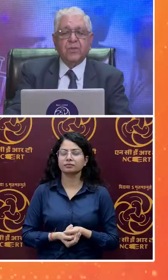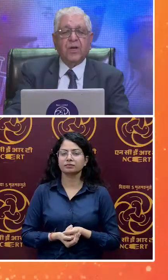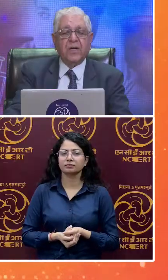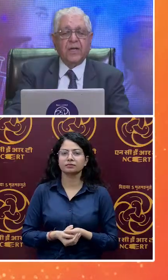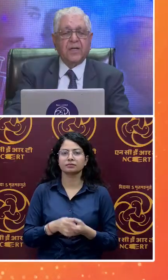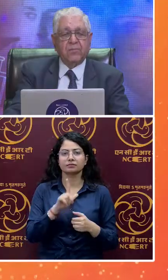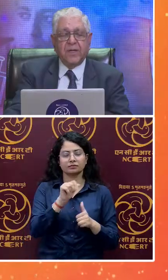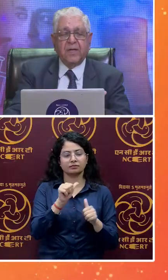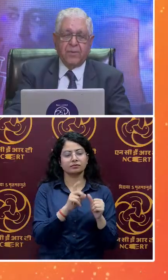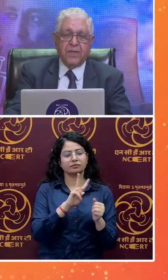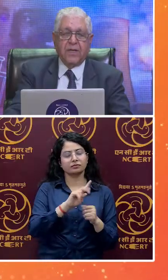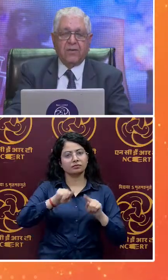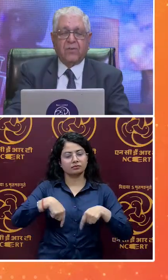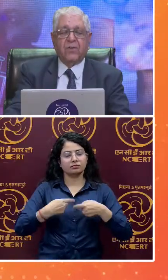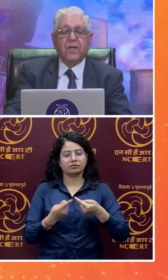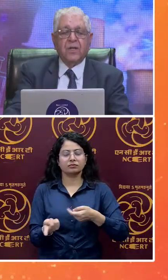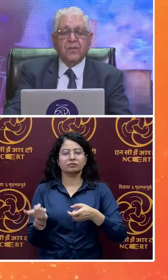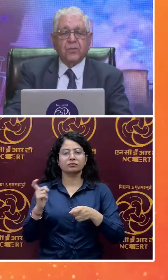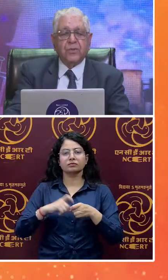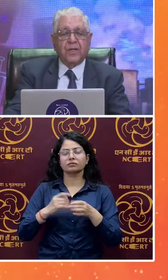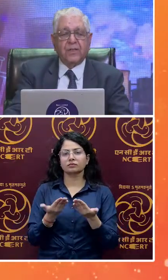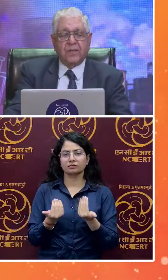Levy could join later, but he left